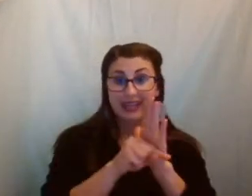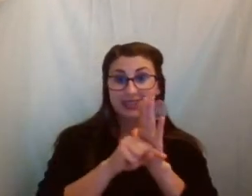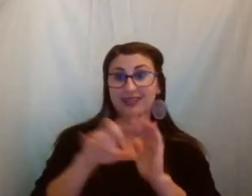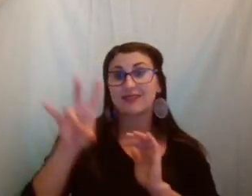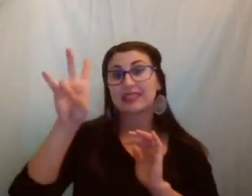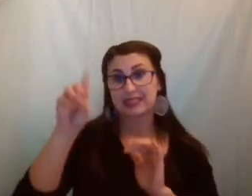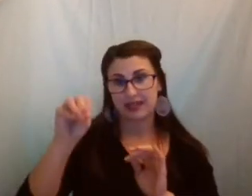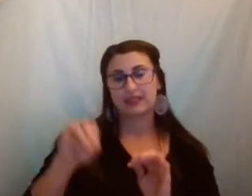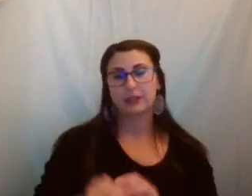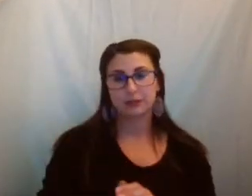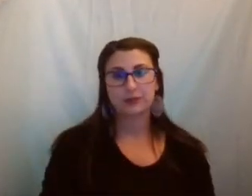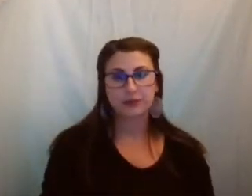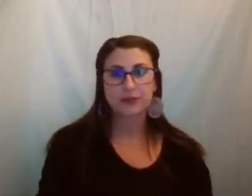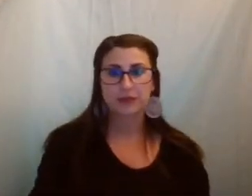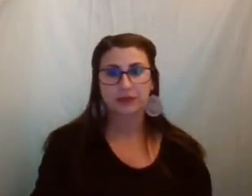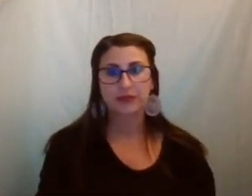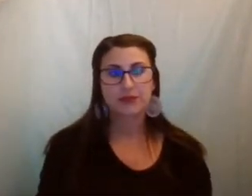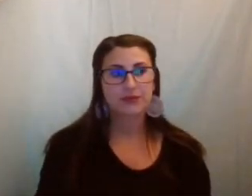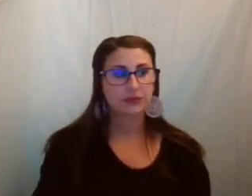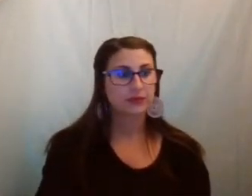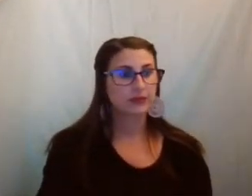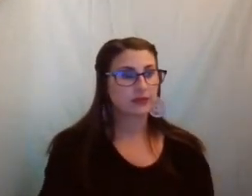70.